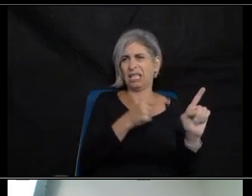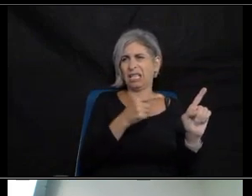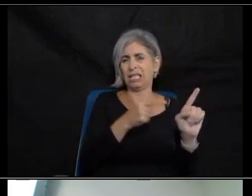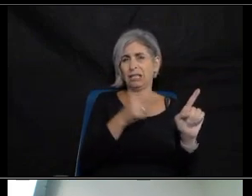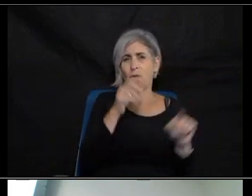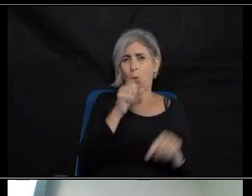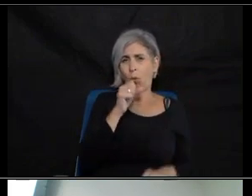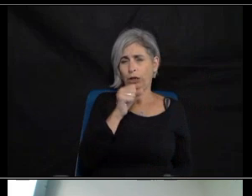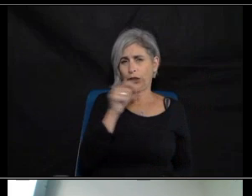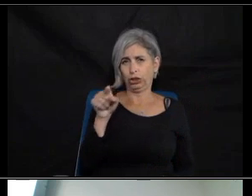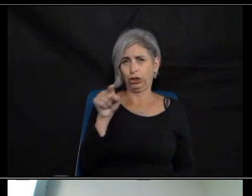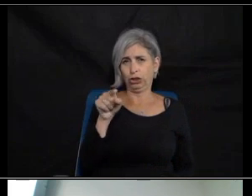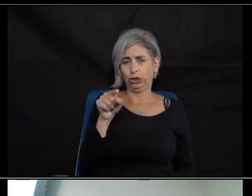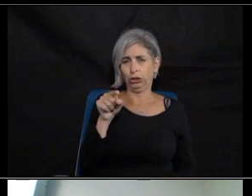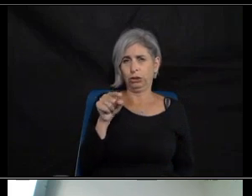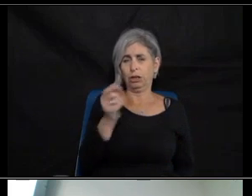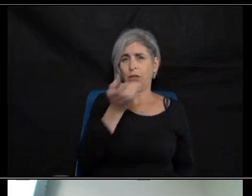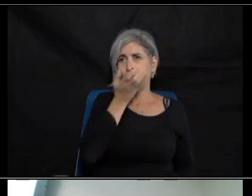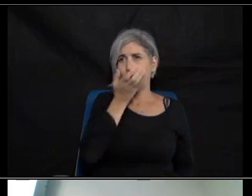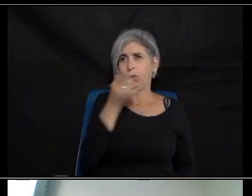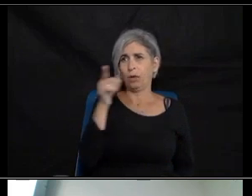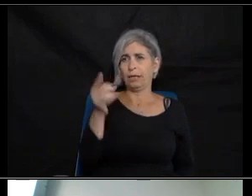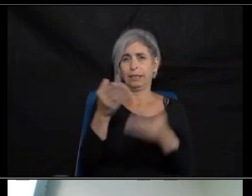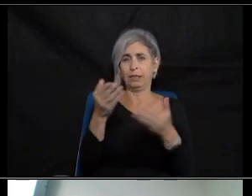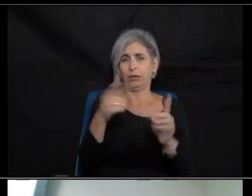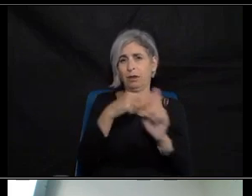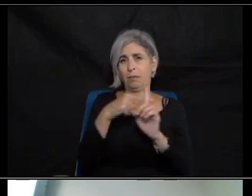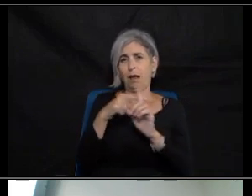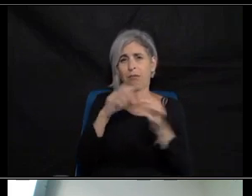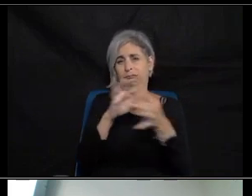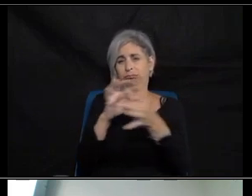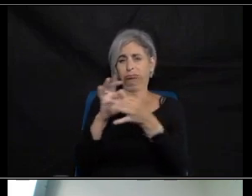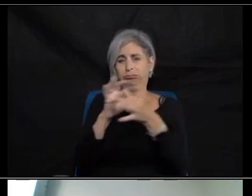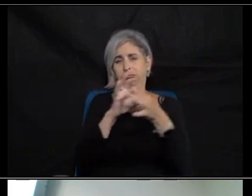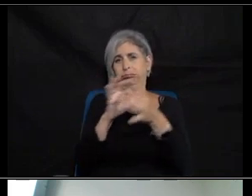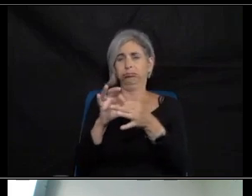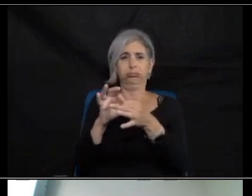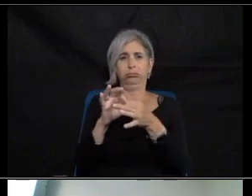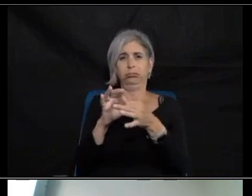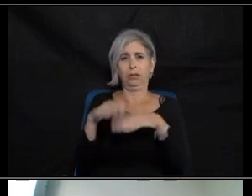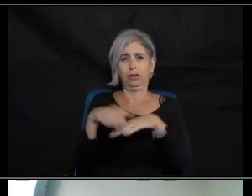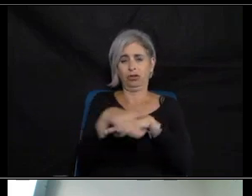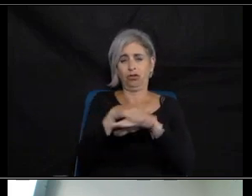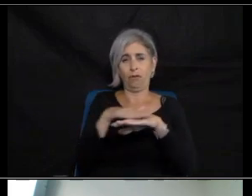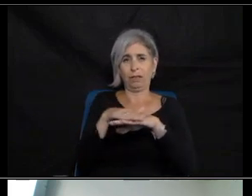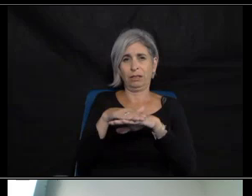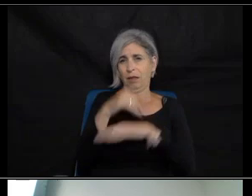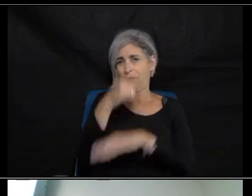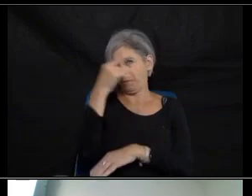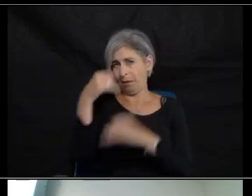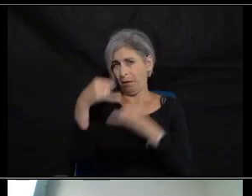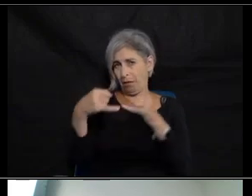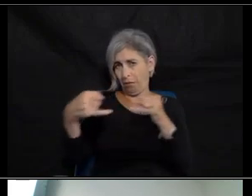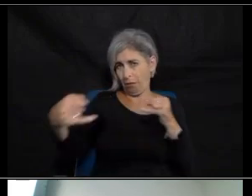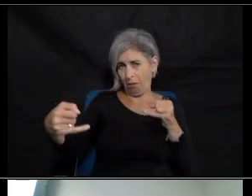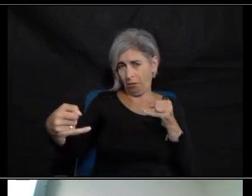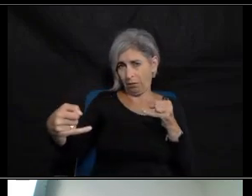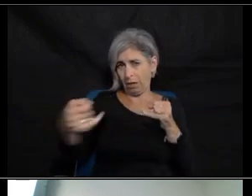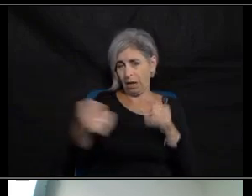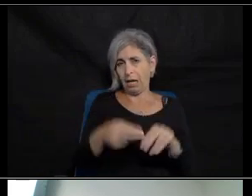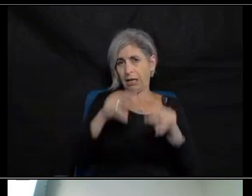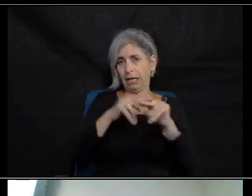orange. And the graph here shows a positive correlation between impervious surfaces, the black line, and